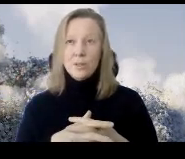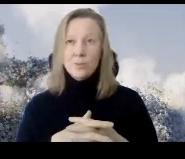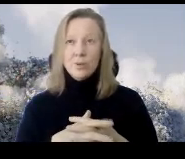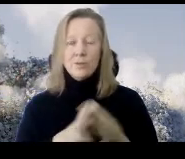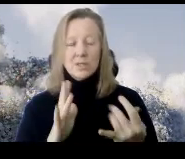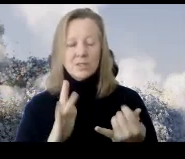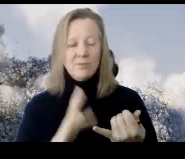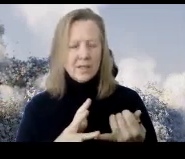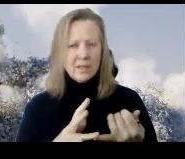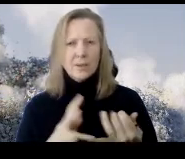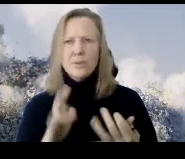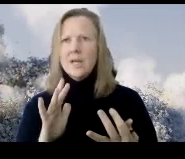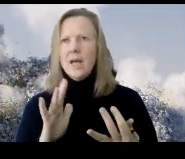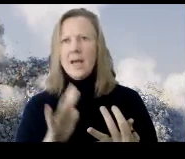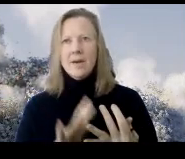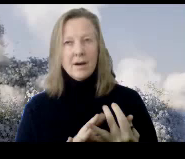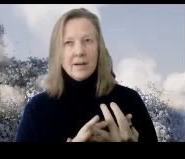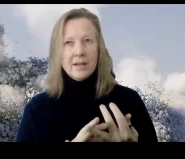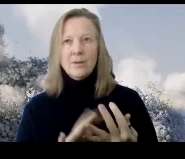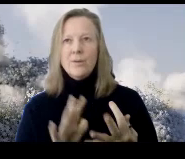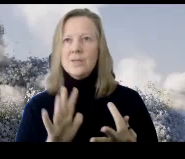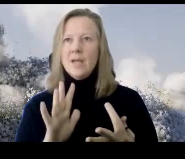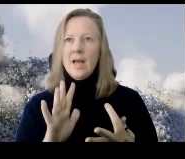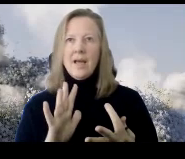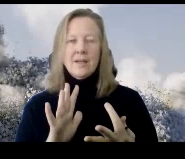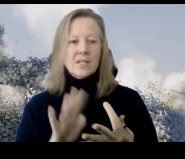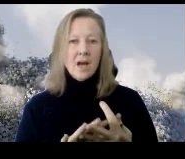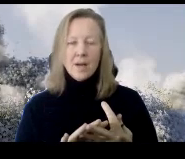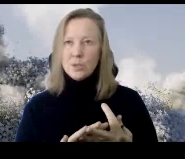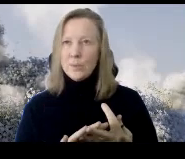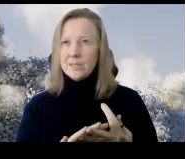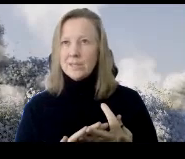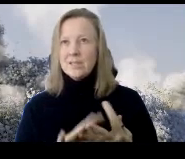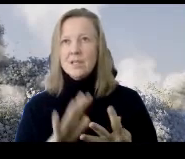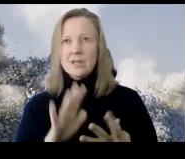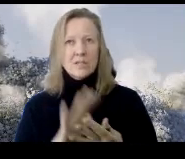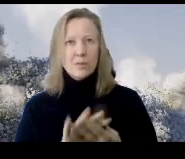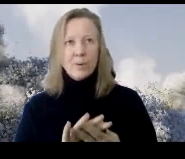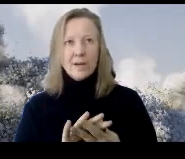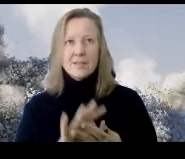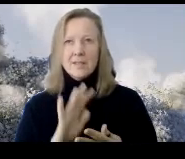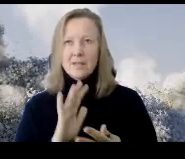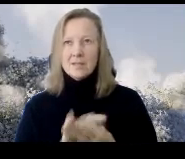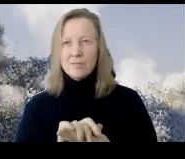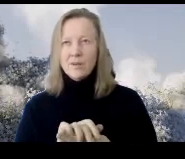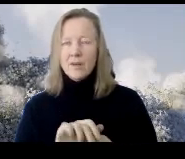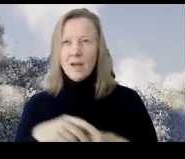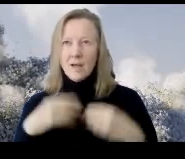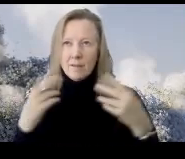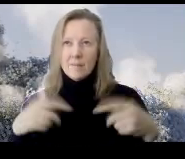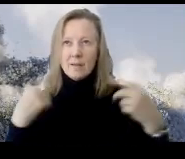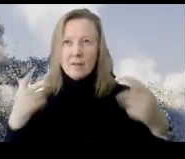If you're doing the work, there's lots of videos and audios and timed quizzes and lots of practice and lots